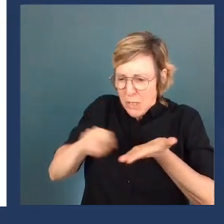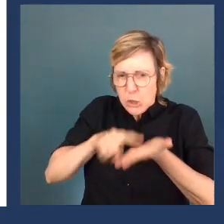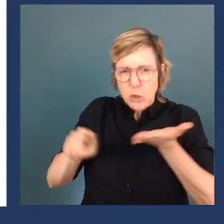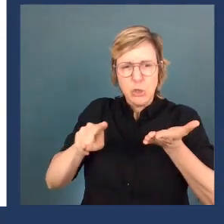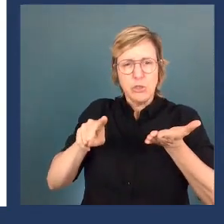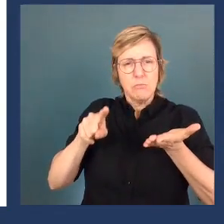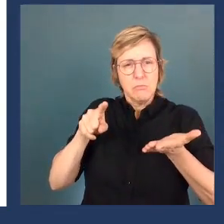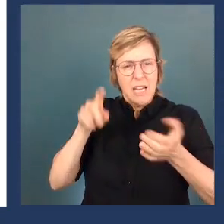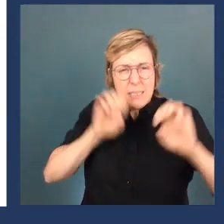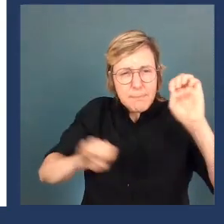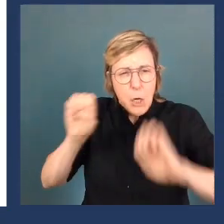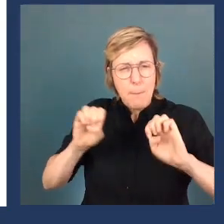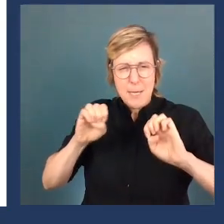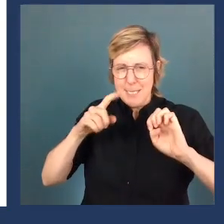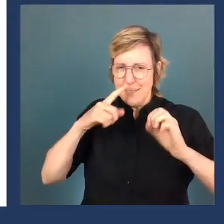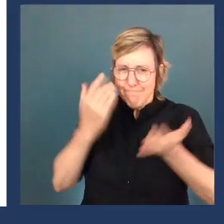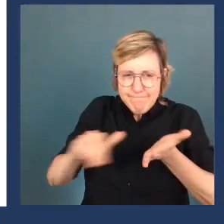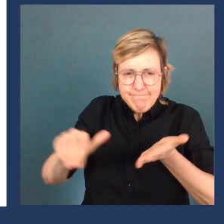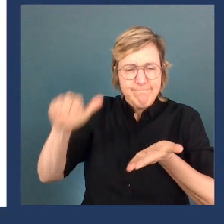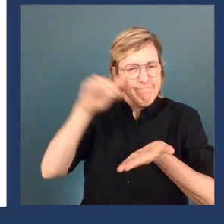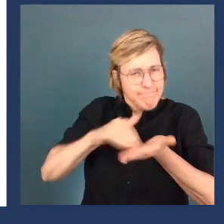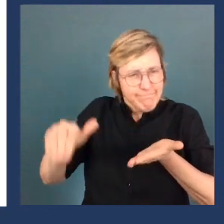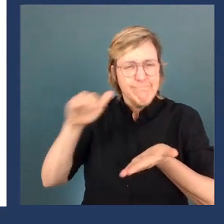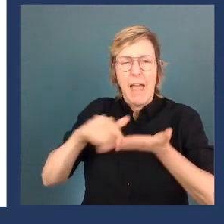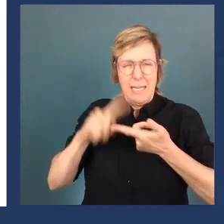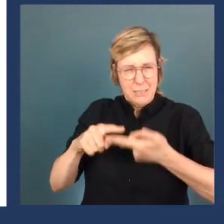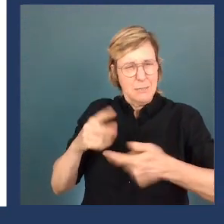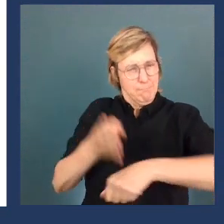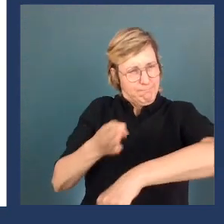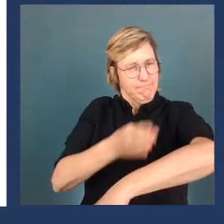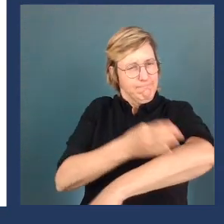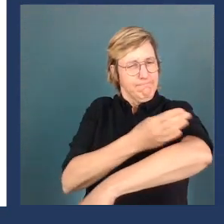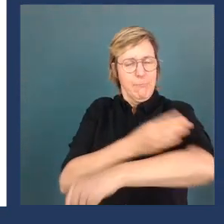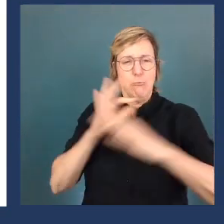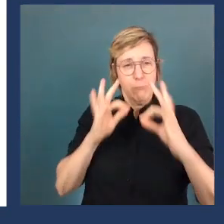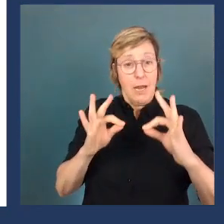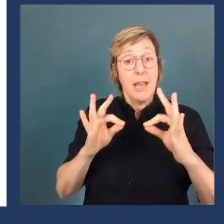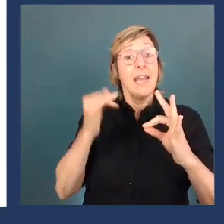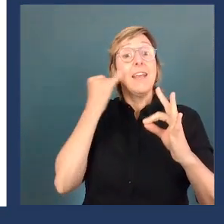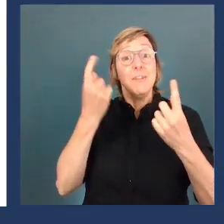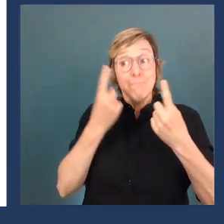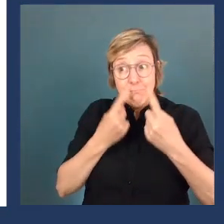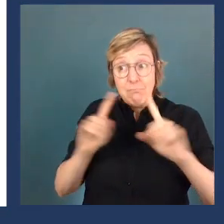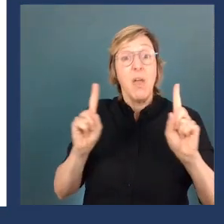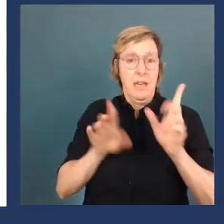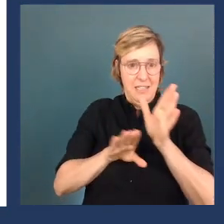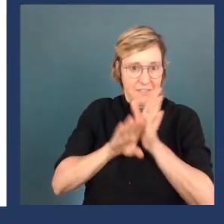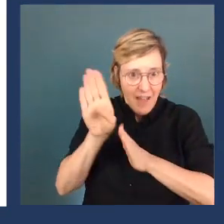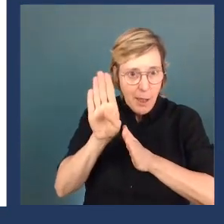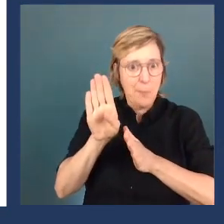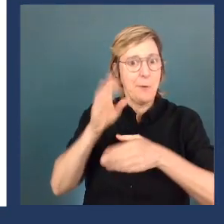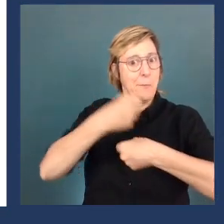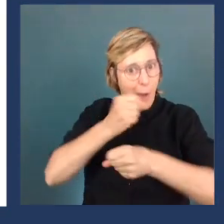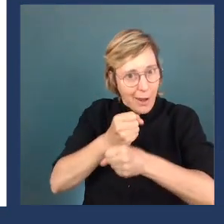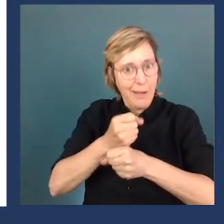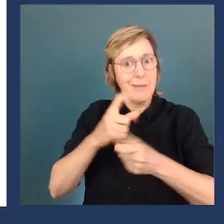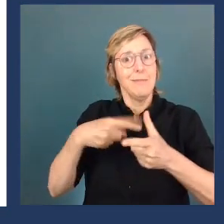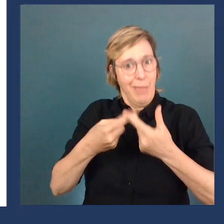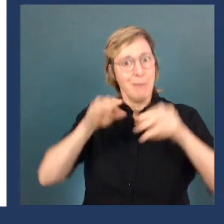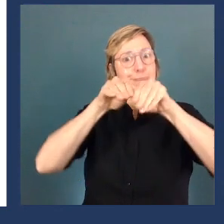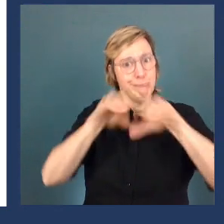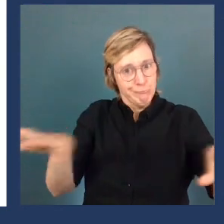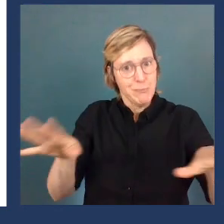role in development. And for the most applicable ideas, perhaps something gets released to the market, where consumers discover the